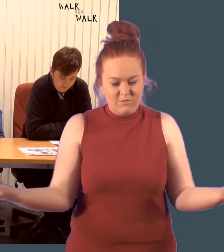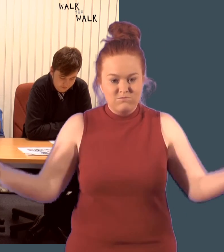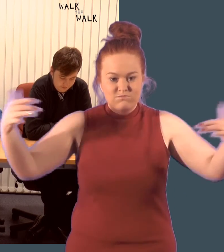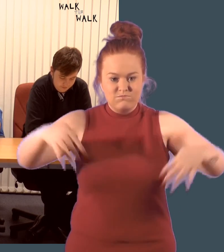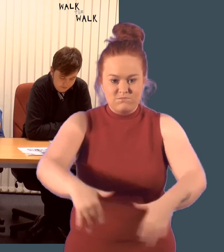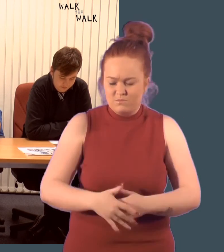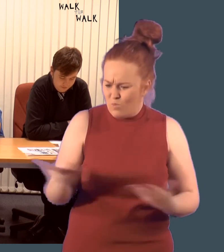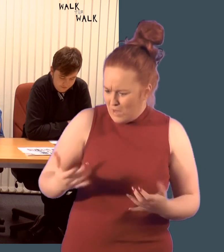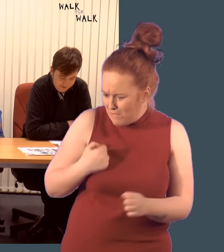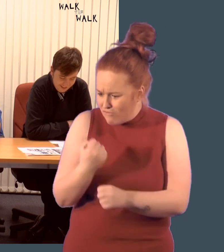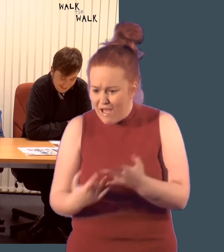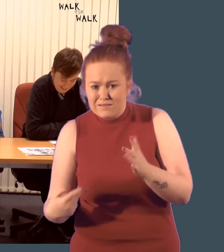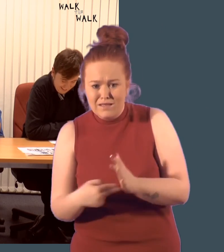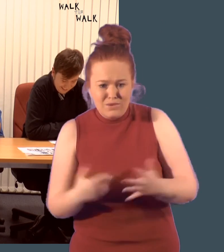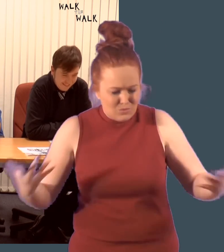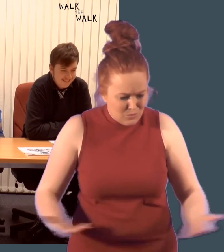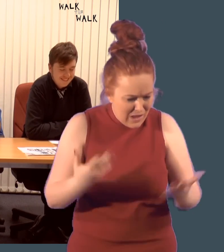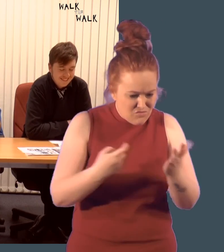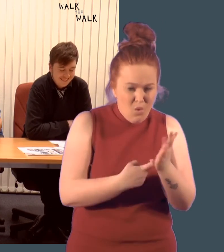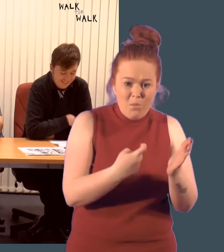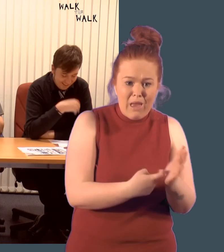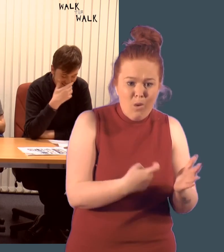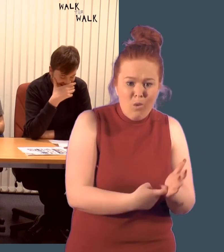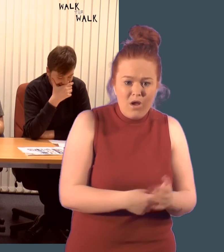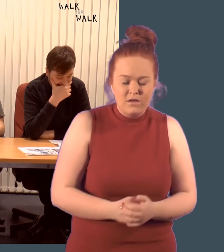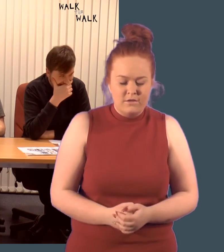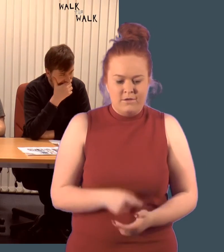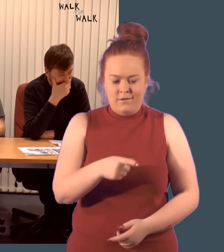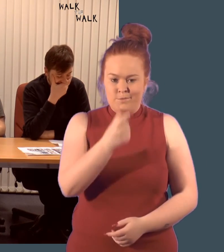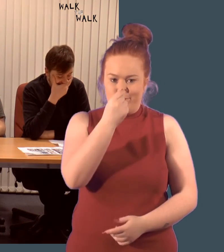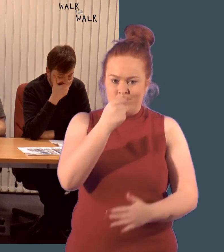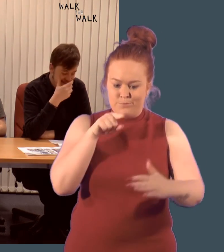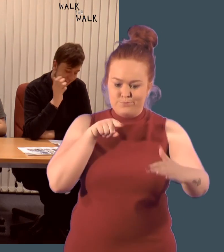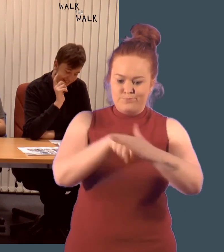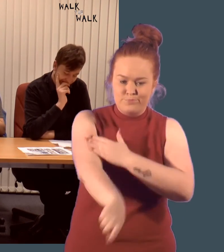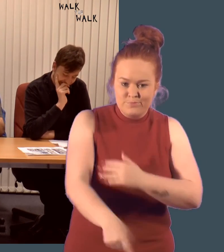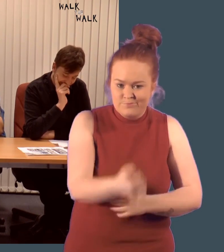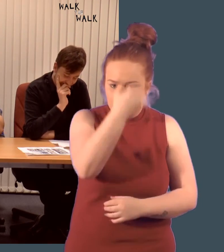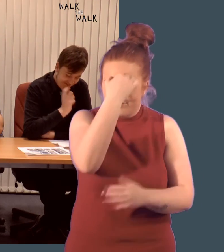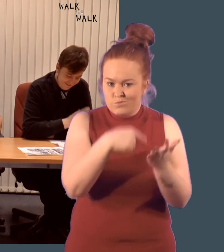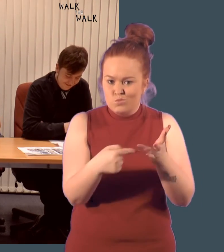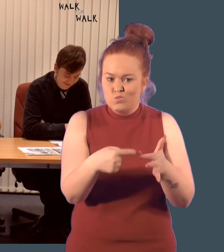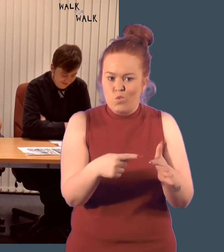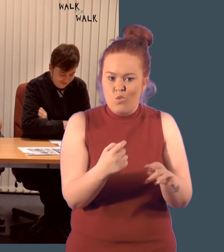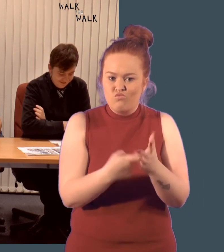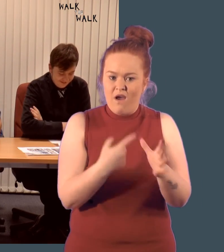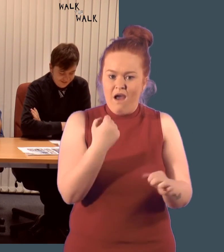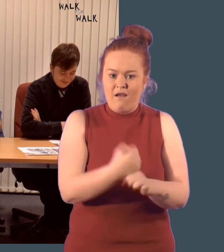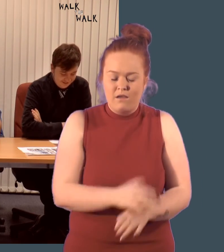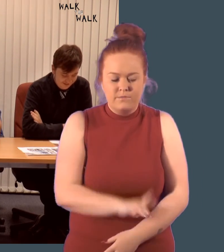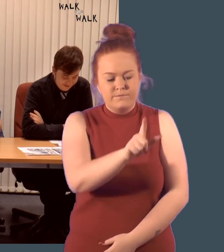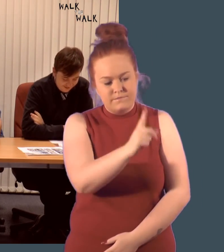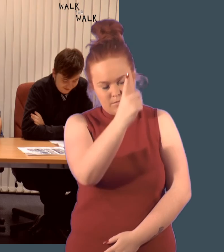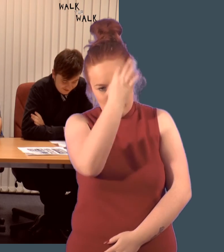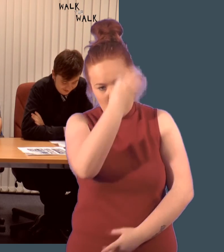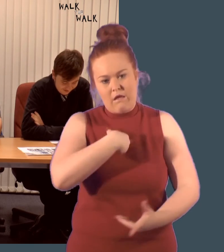here? Where's my grandson? Where's Romeo? Done a runner, no doubt, gutless toe ragging. If you